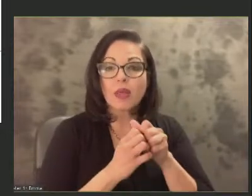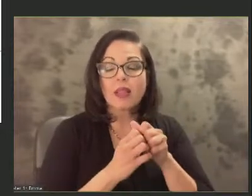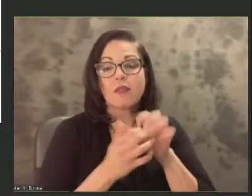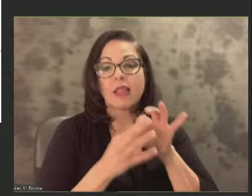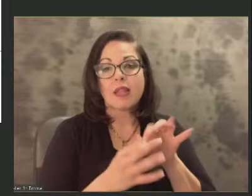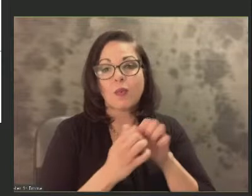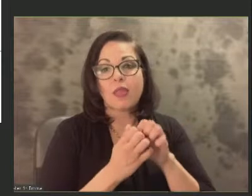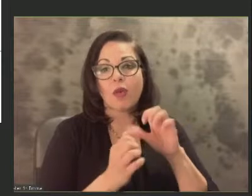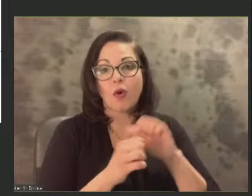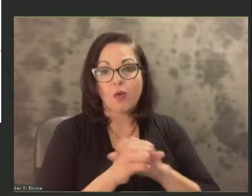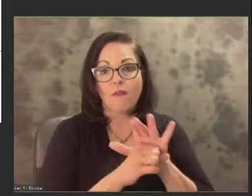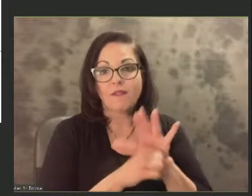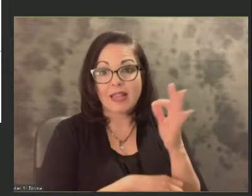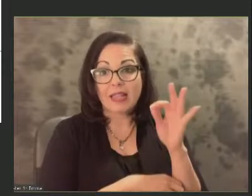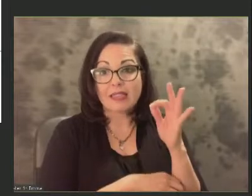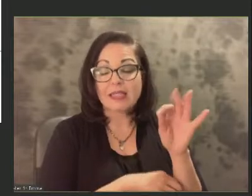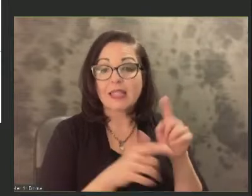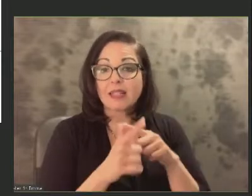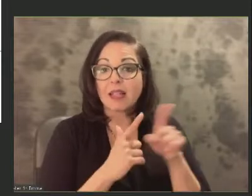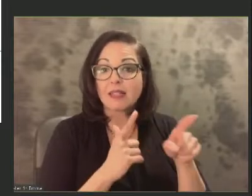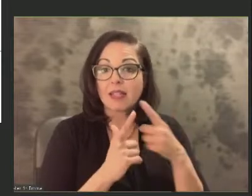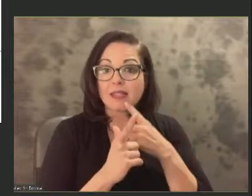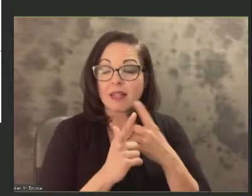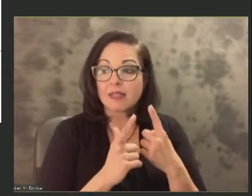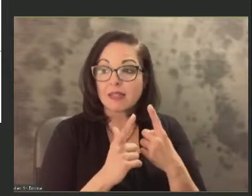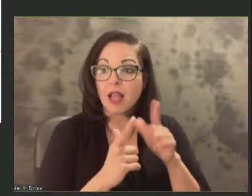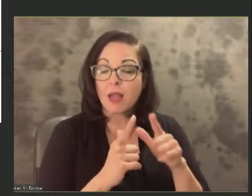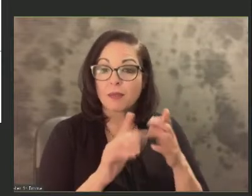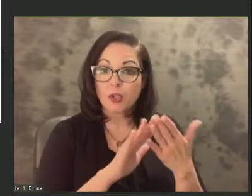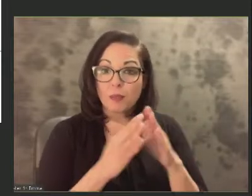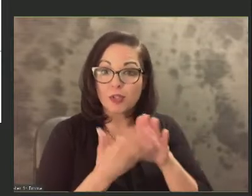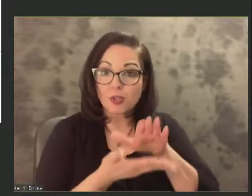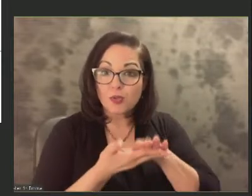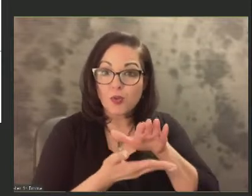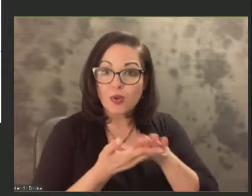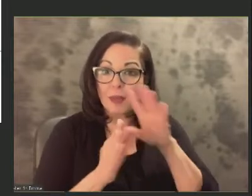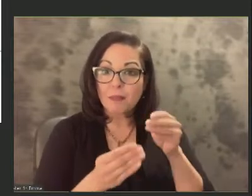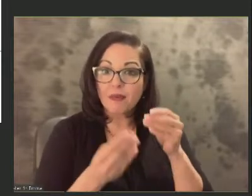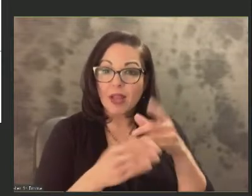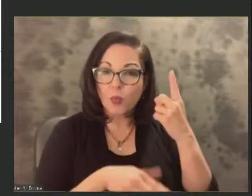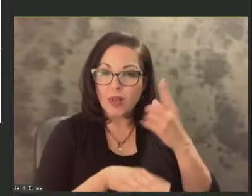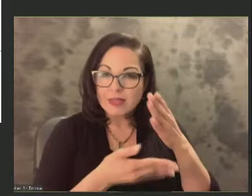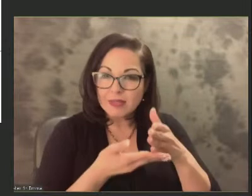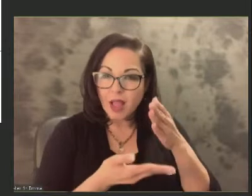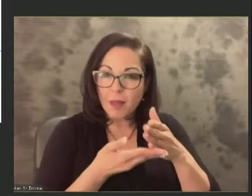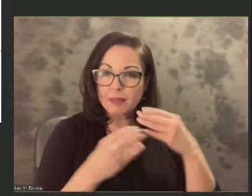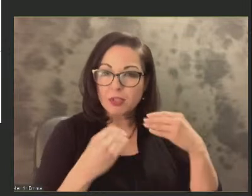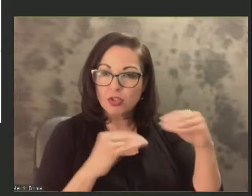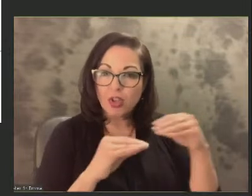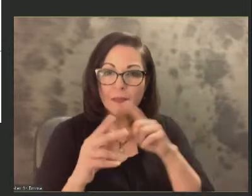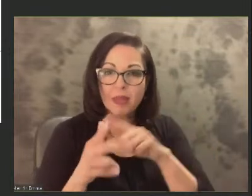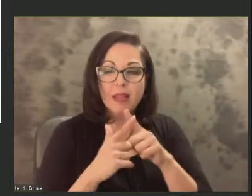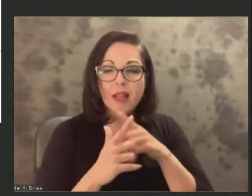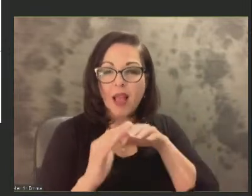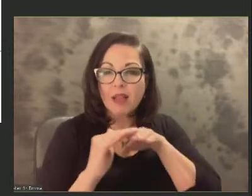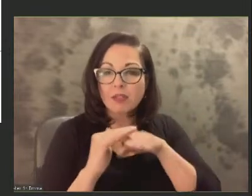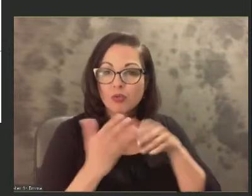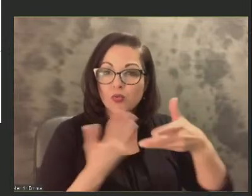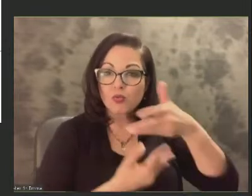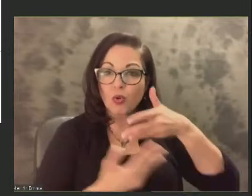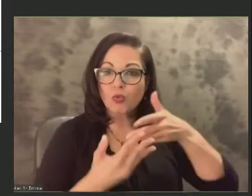strategies include investing in full-service community schools that provide one-stop shop access to social services